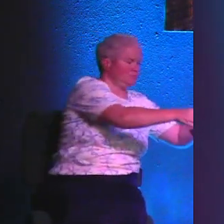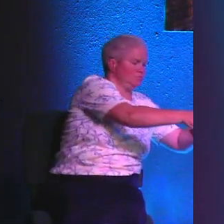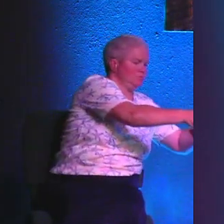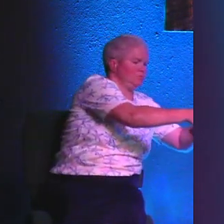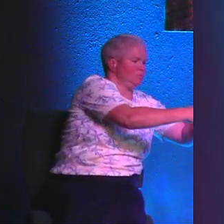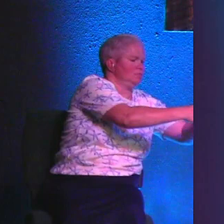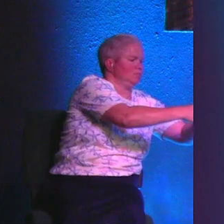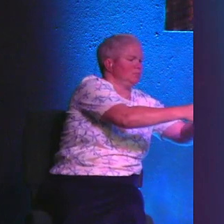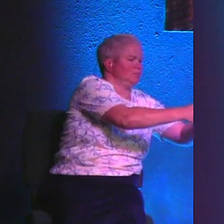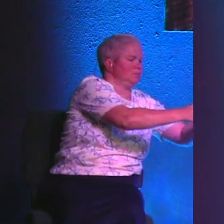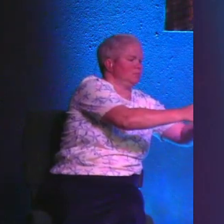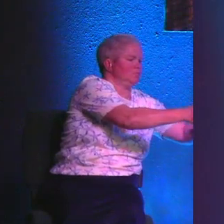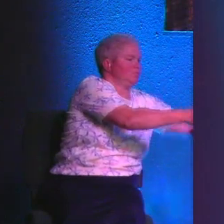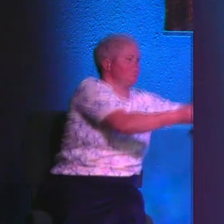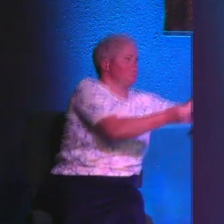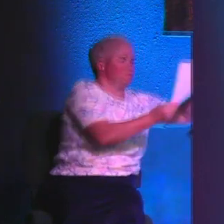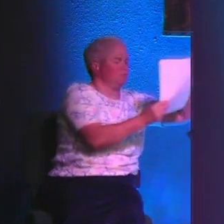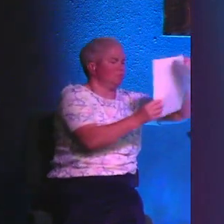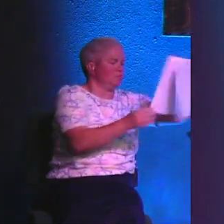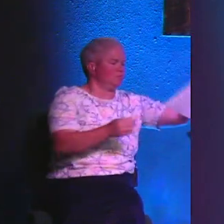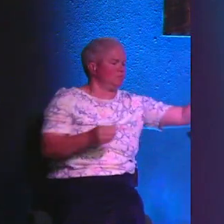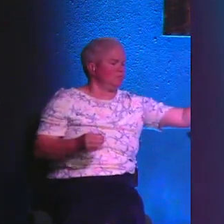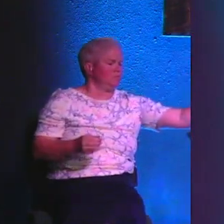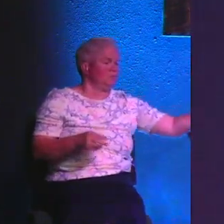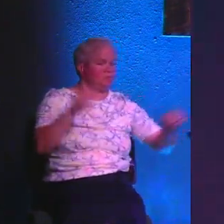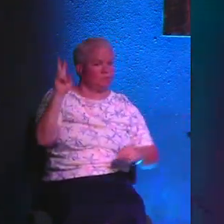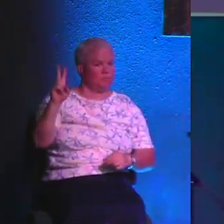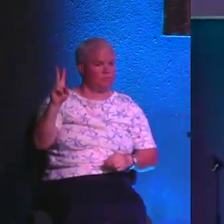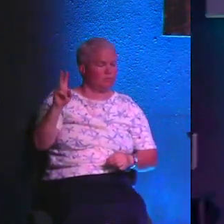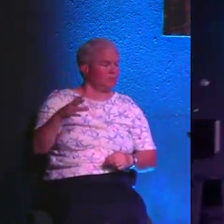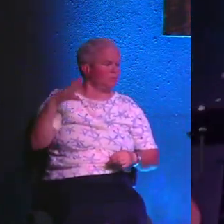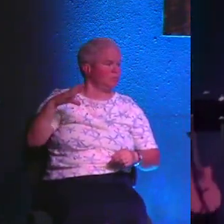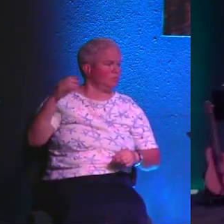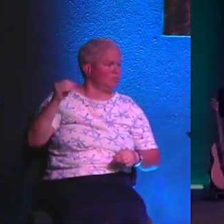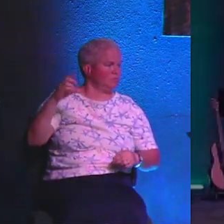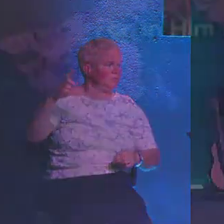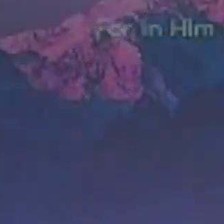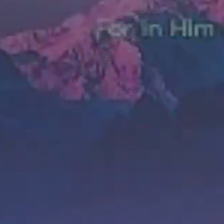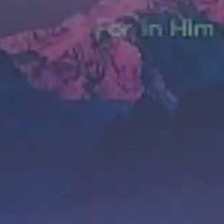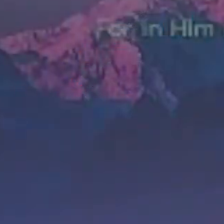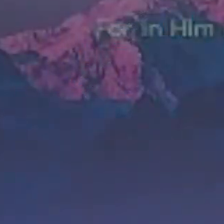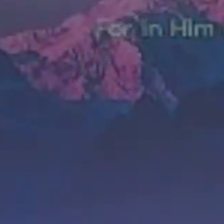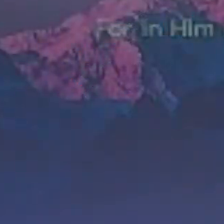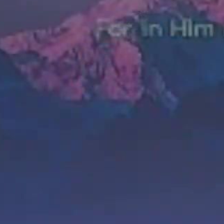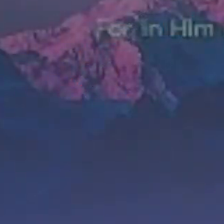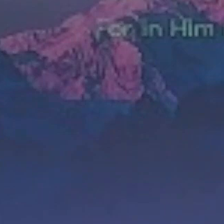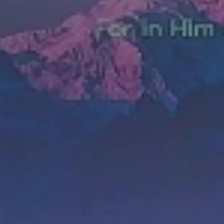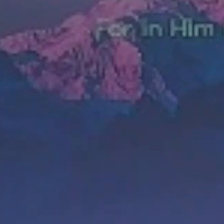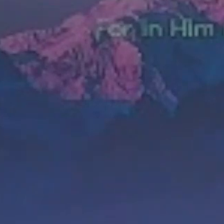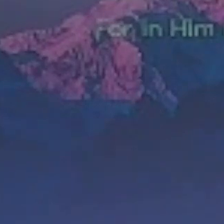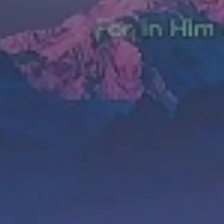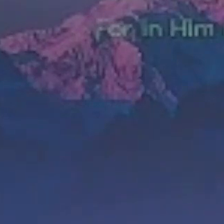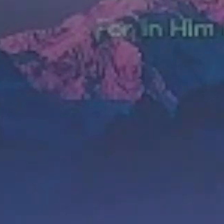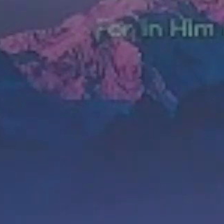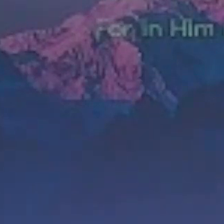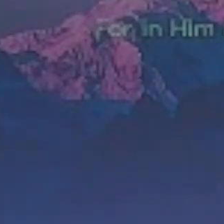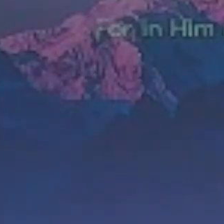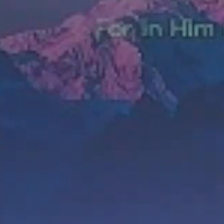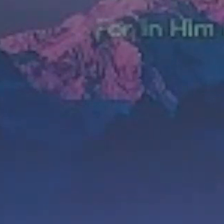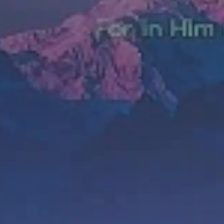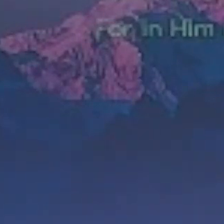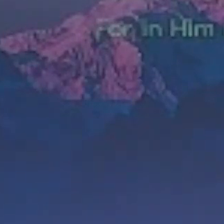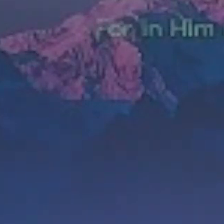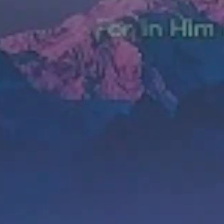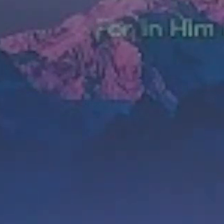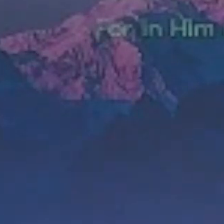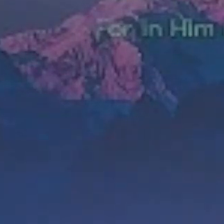keep going. Number two, the deity. Colossians 2, 9, A. We say A because it's